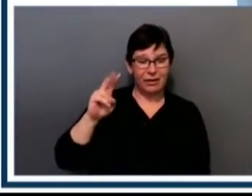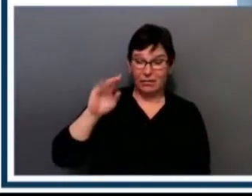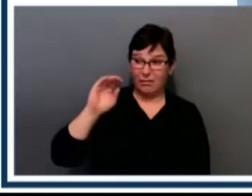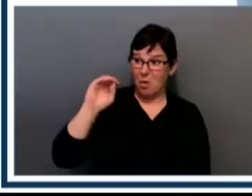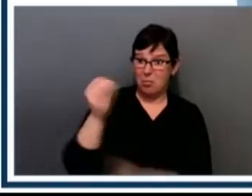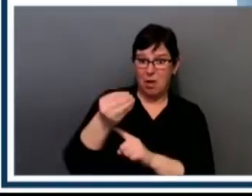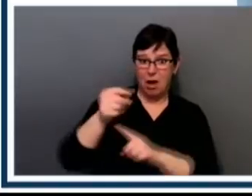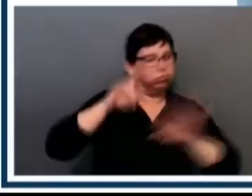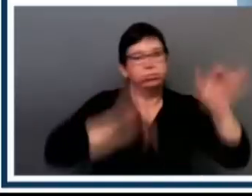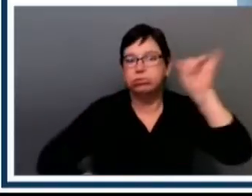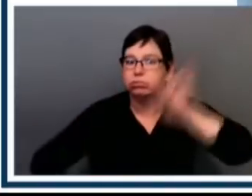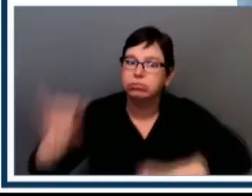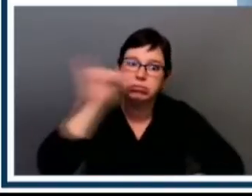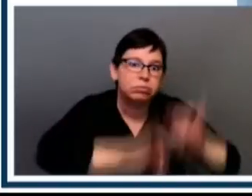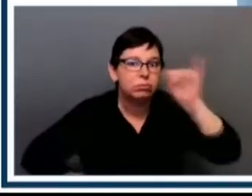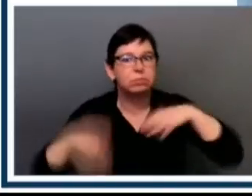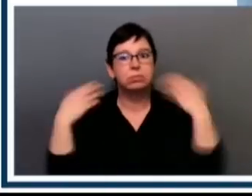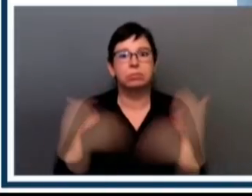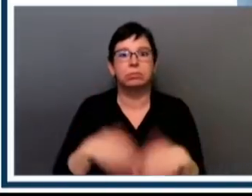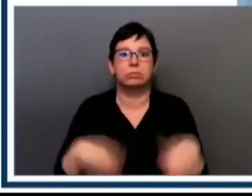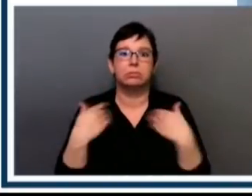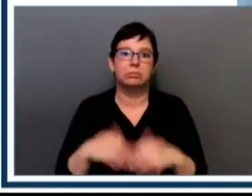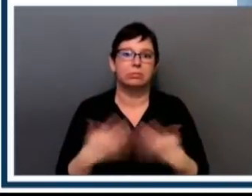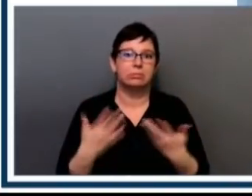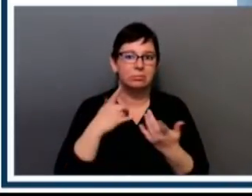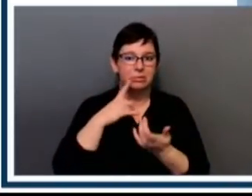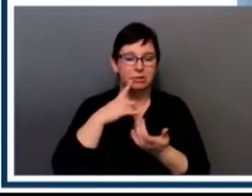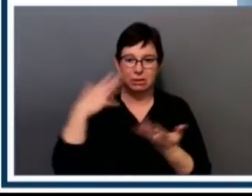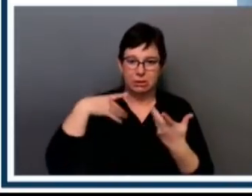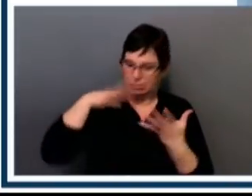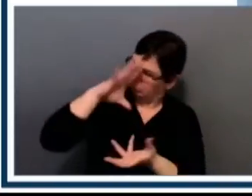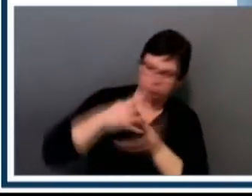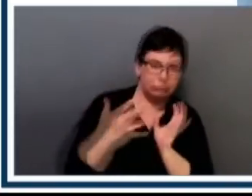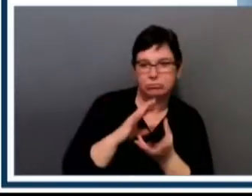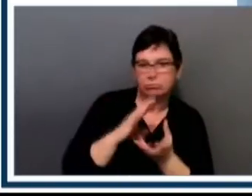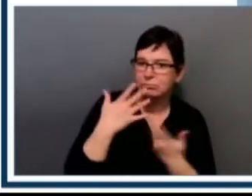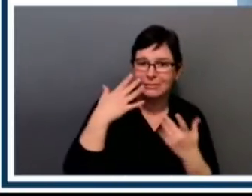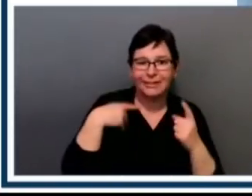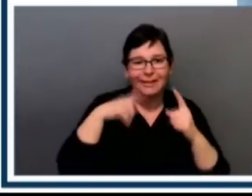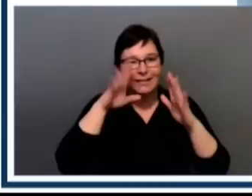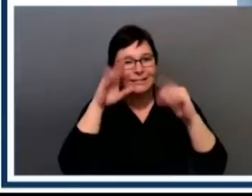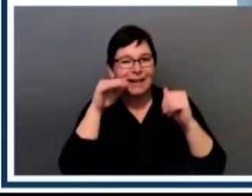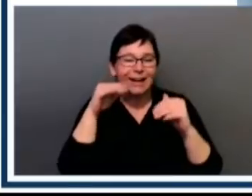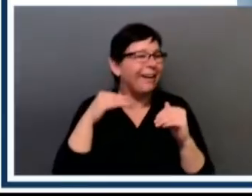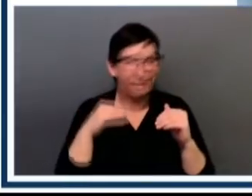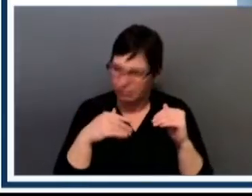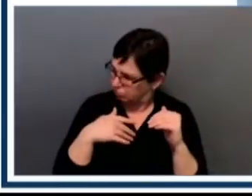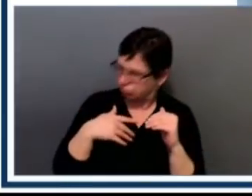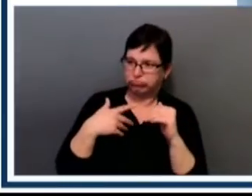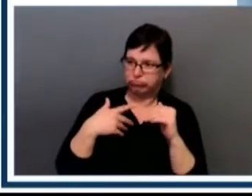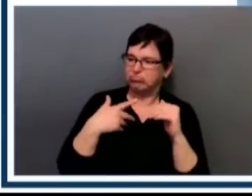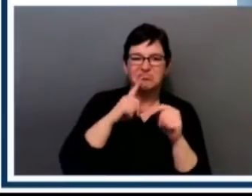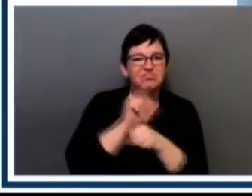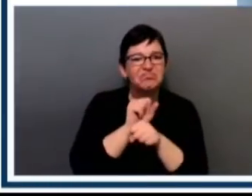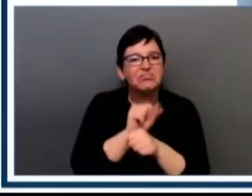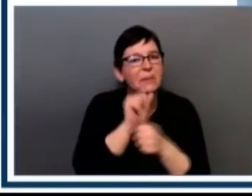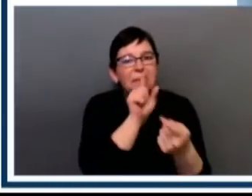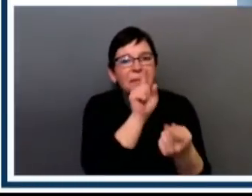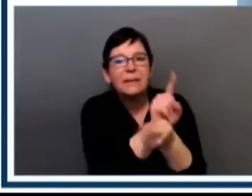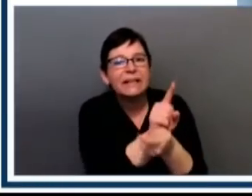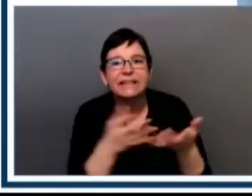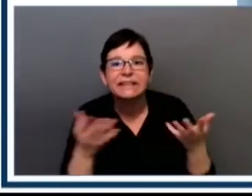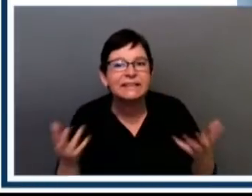in a pandemic and something could come at it. So I will continue to do my job. My team will continue to